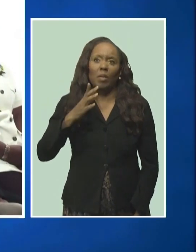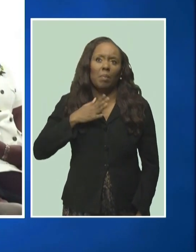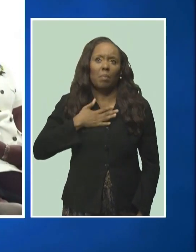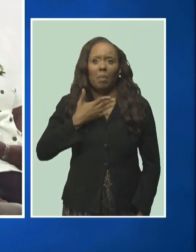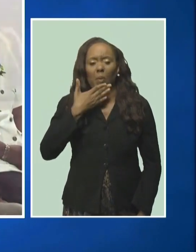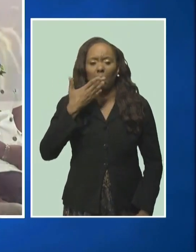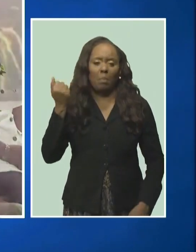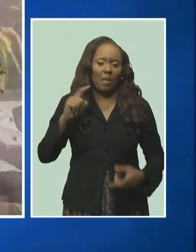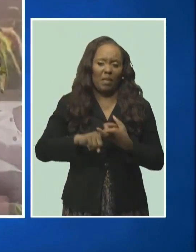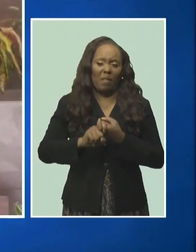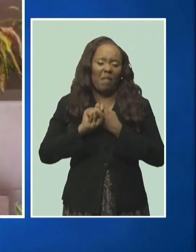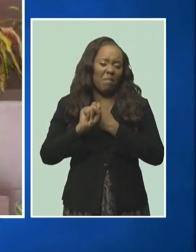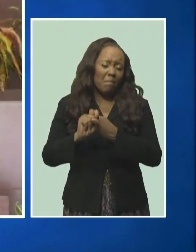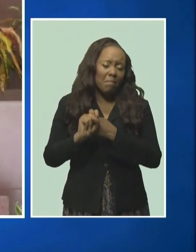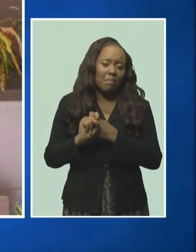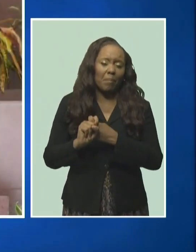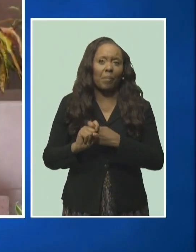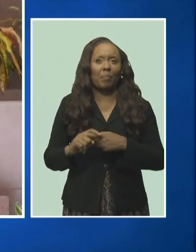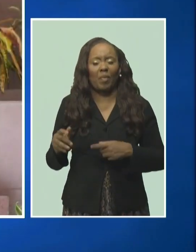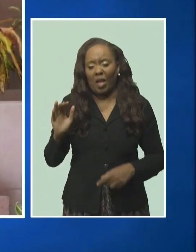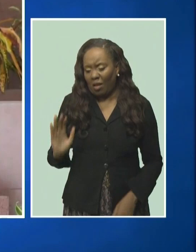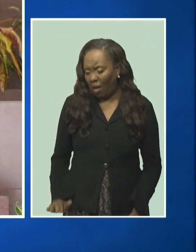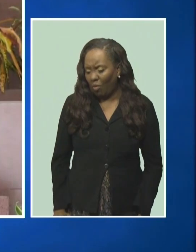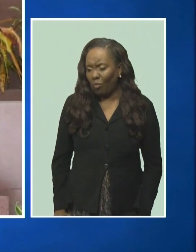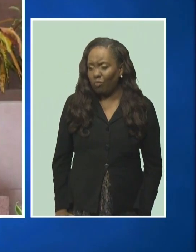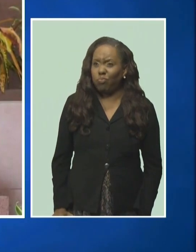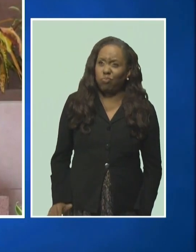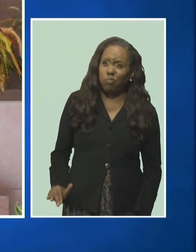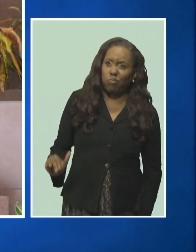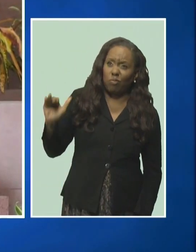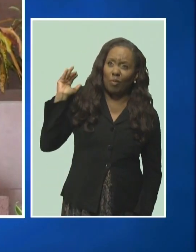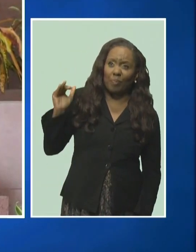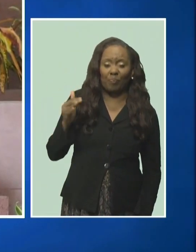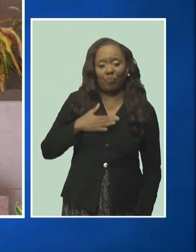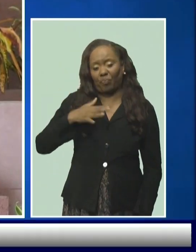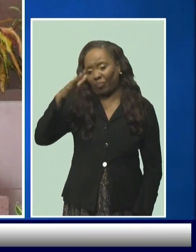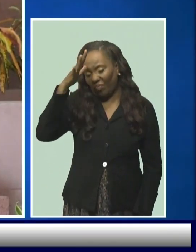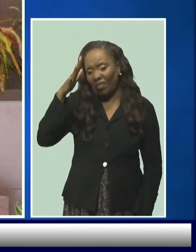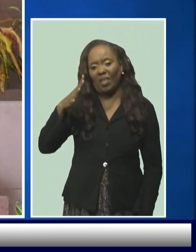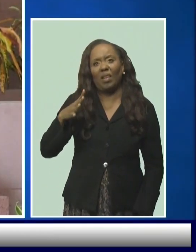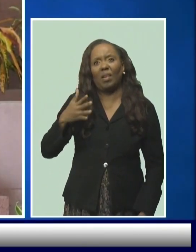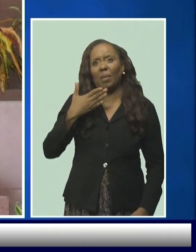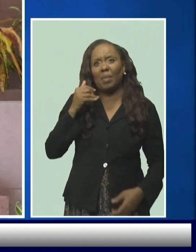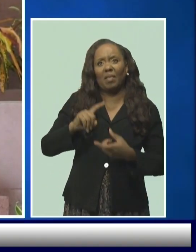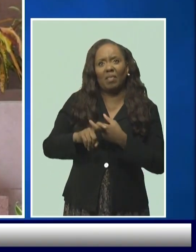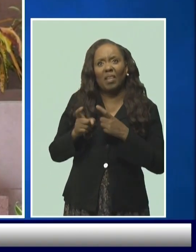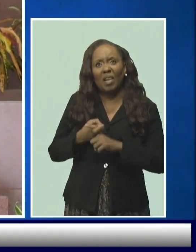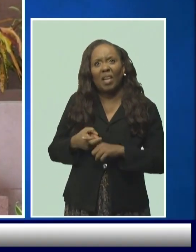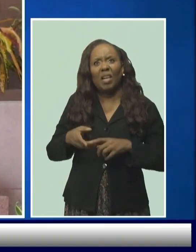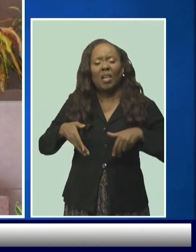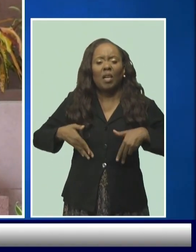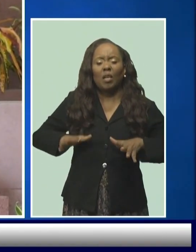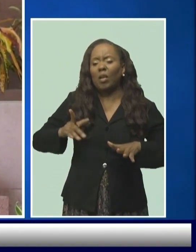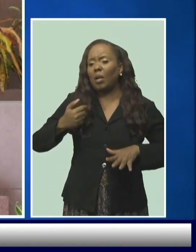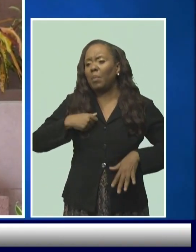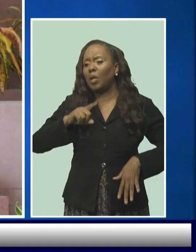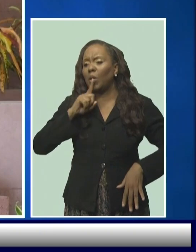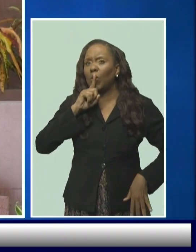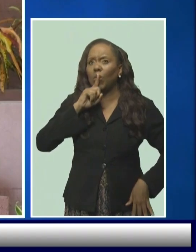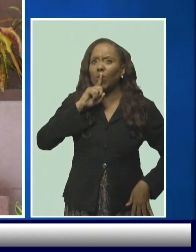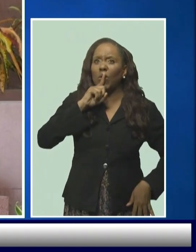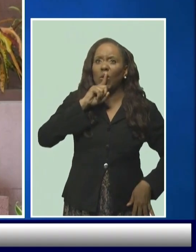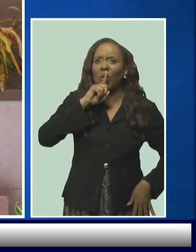A good man. That was the overarching theme put from tributes paid to the late Philip Tudor during his funeral service this afternoon